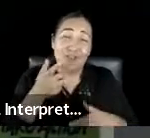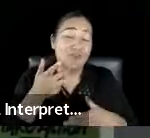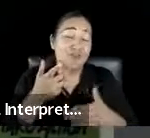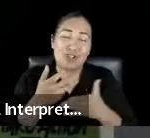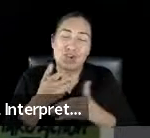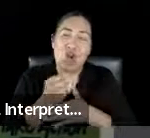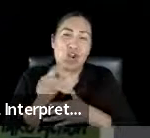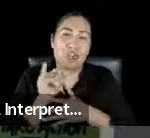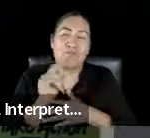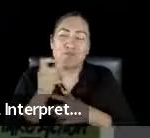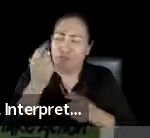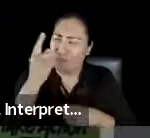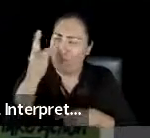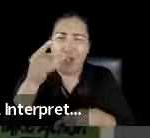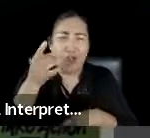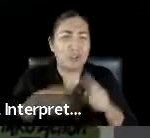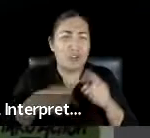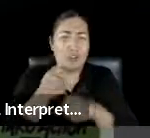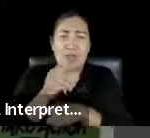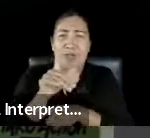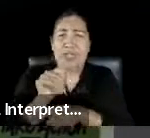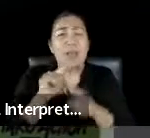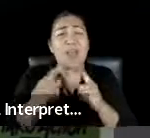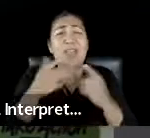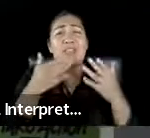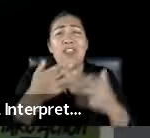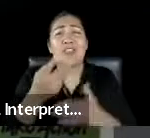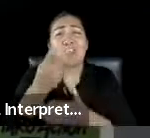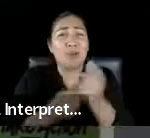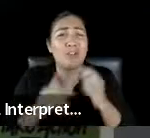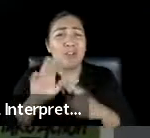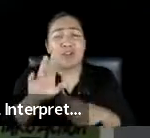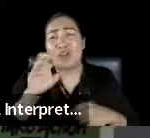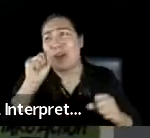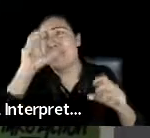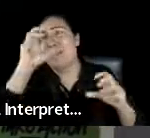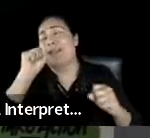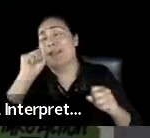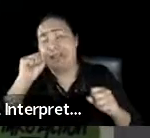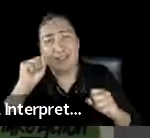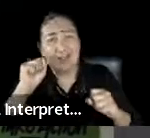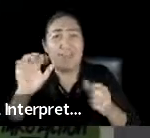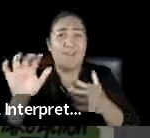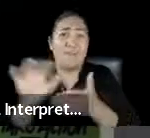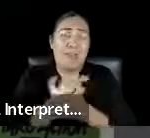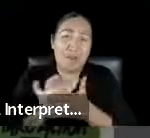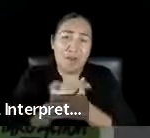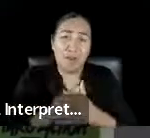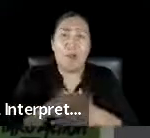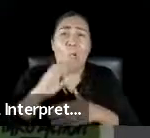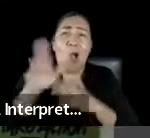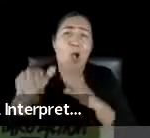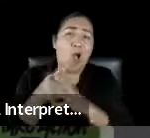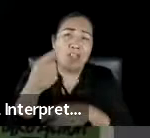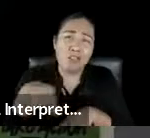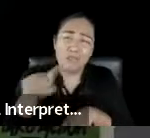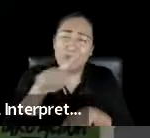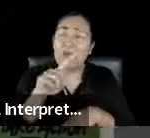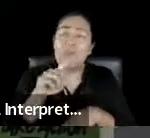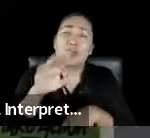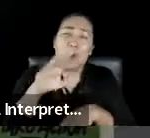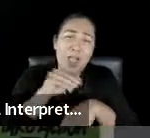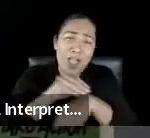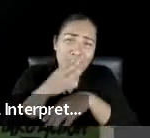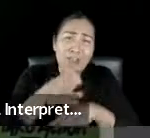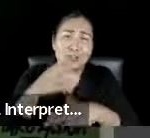why you couldn't be here, but thank you both for your amazing films. So Talia, Samantha, Scarlett, Caleb, and Mr. Switzer, your advisor, just